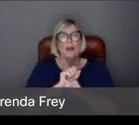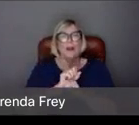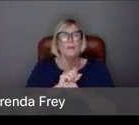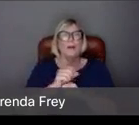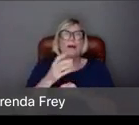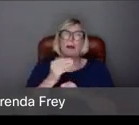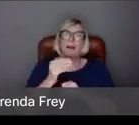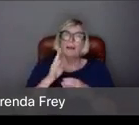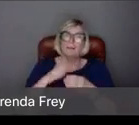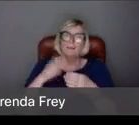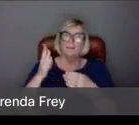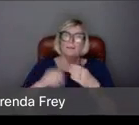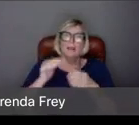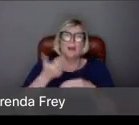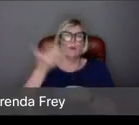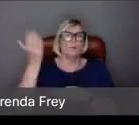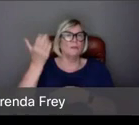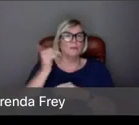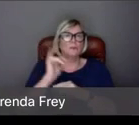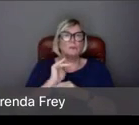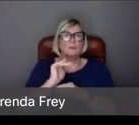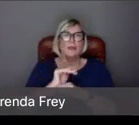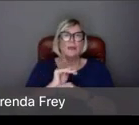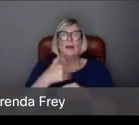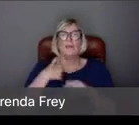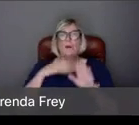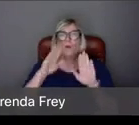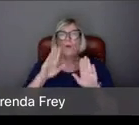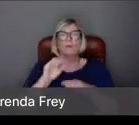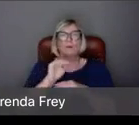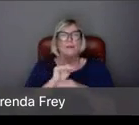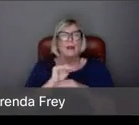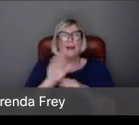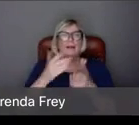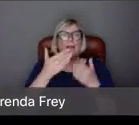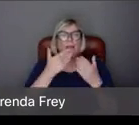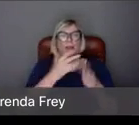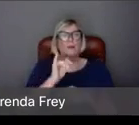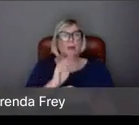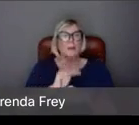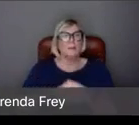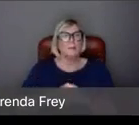And that's going to conclude our presentation this evening. Have a wonderful night. Thank you, Kim.